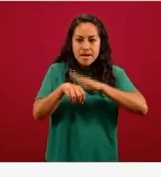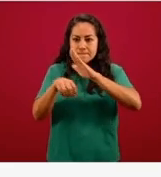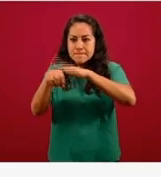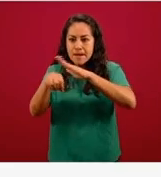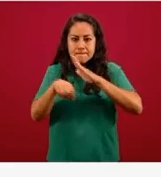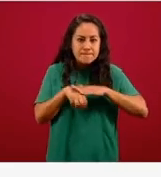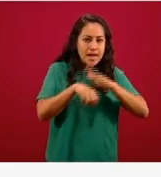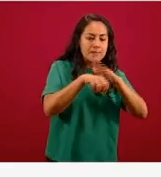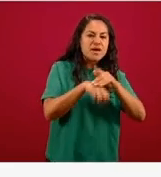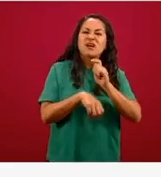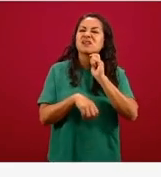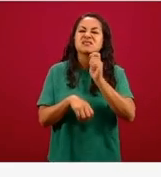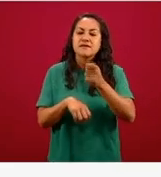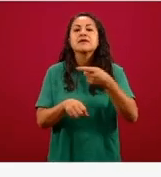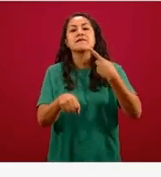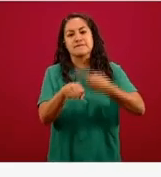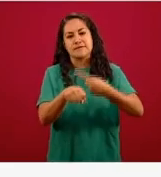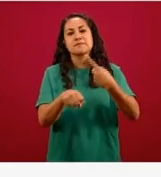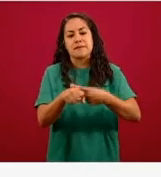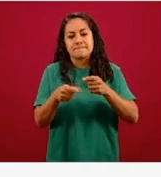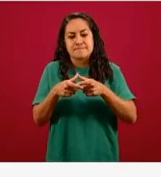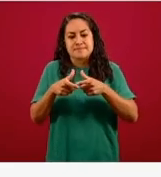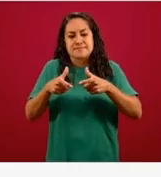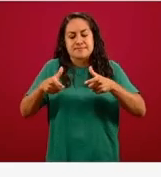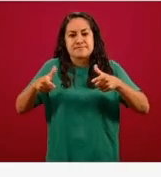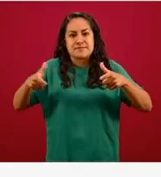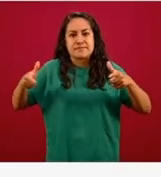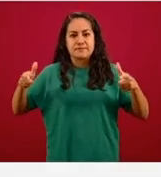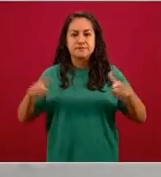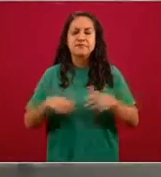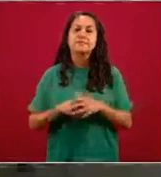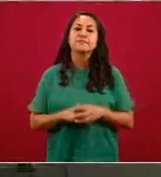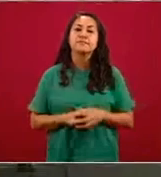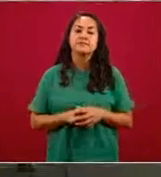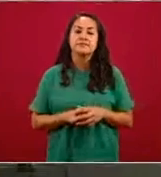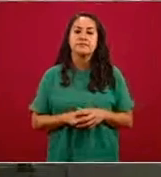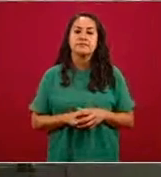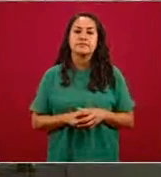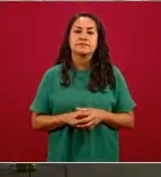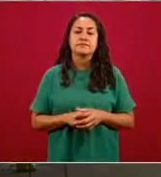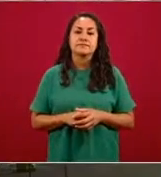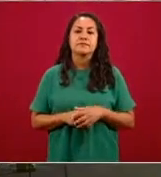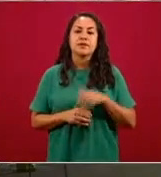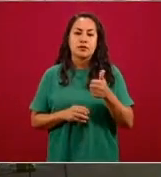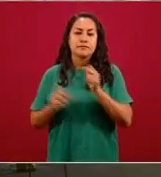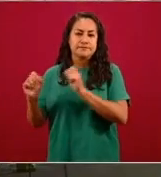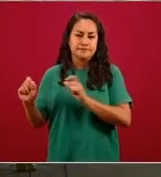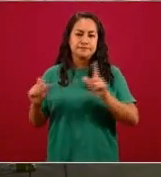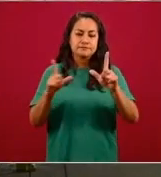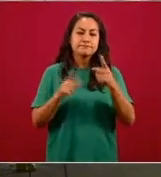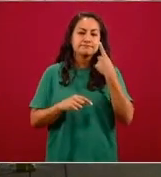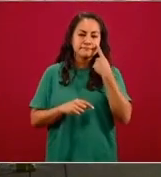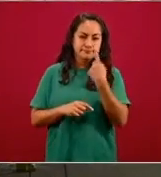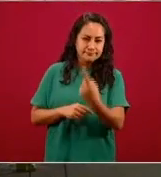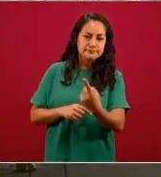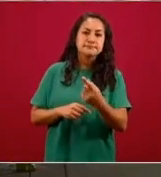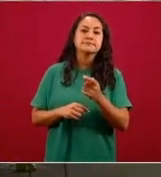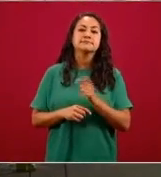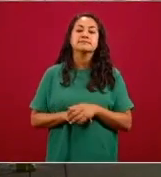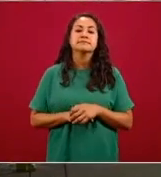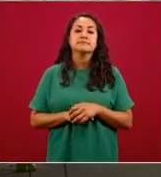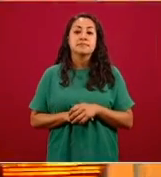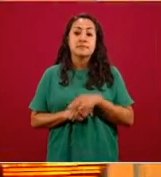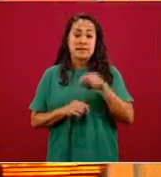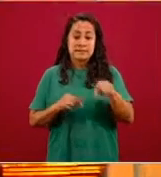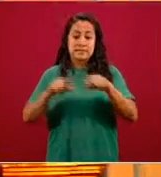lower concentrations, and the reddish, almost brownish areas are the one with the